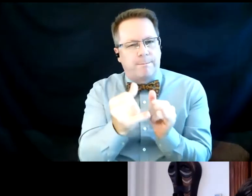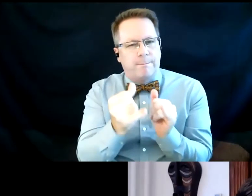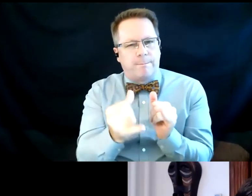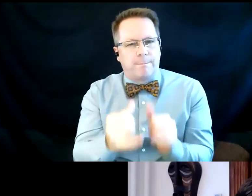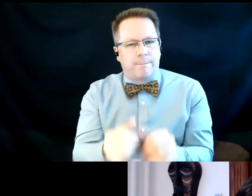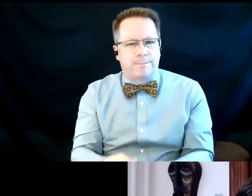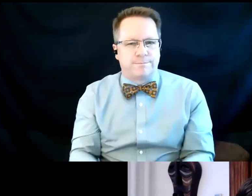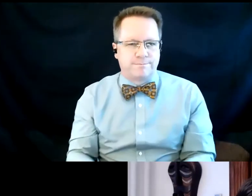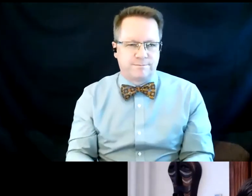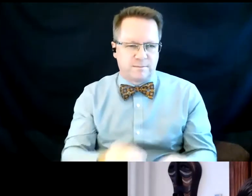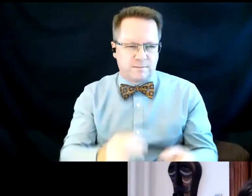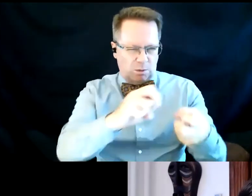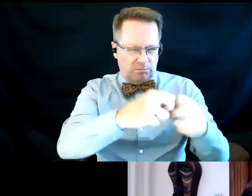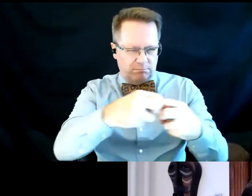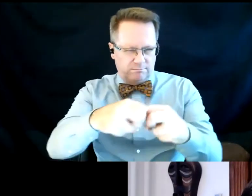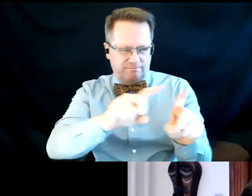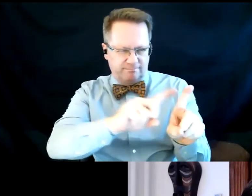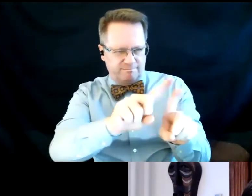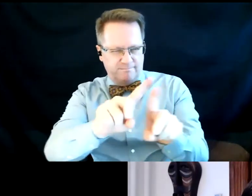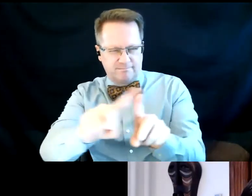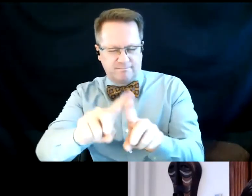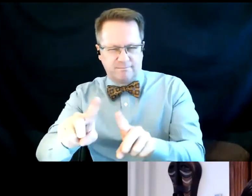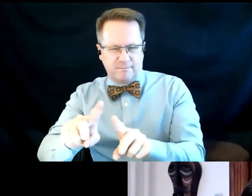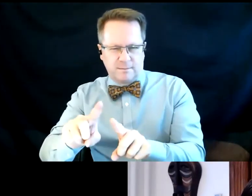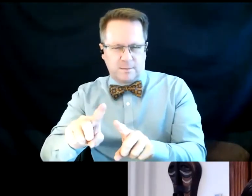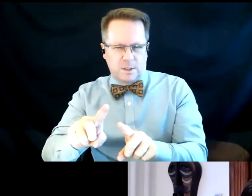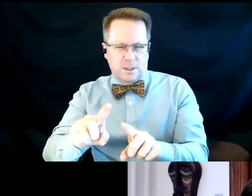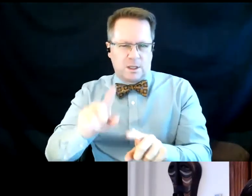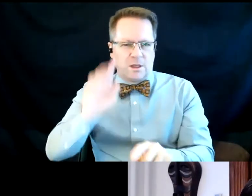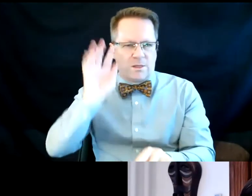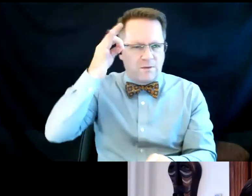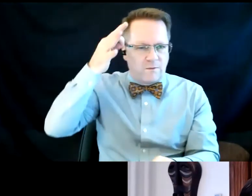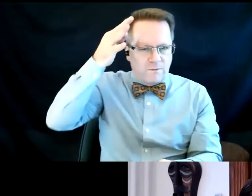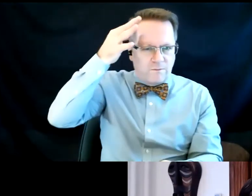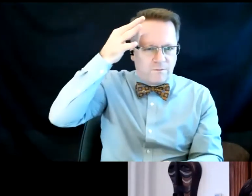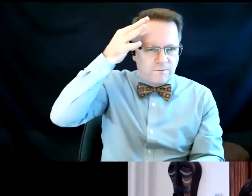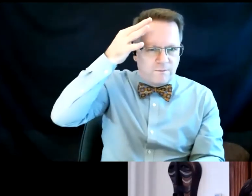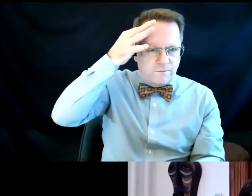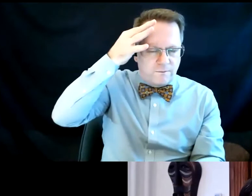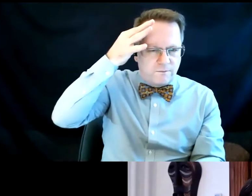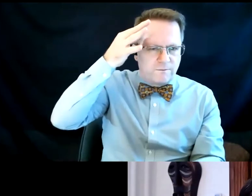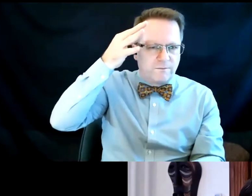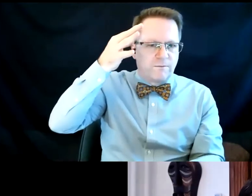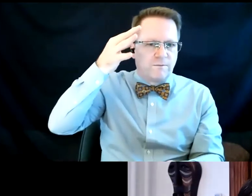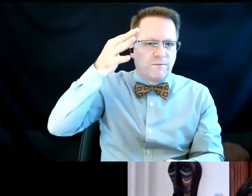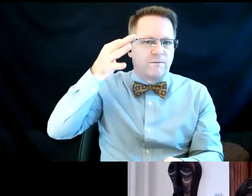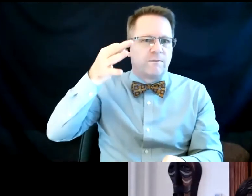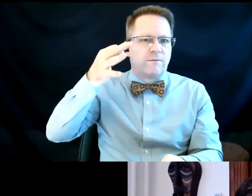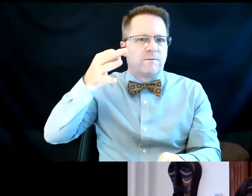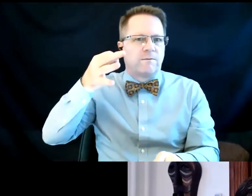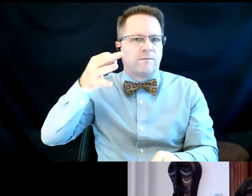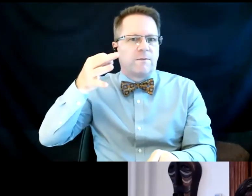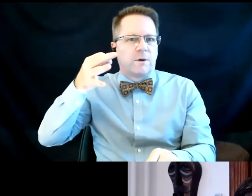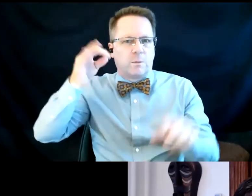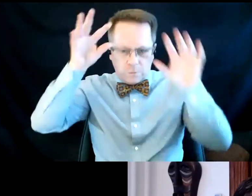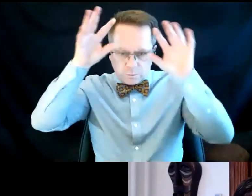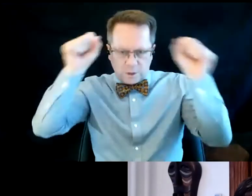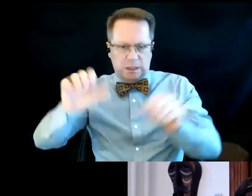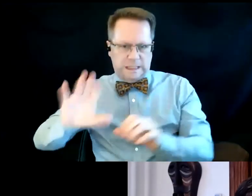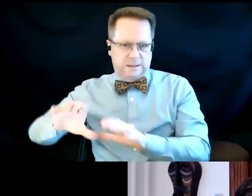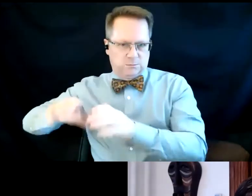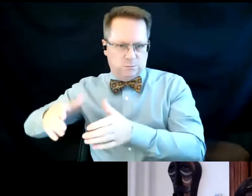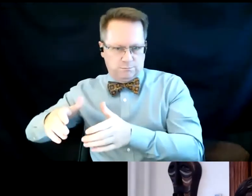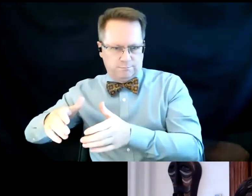issues where the federal executive branch might be making positive changes, including in repro and immigration, which we'll talk